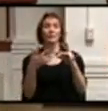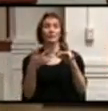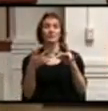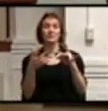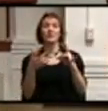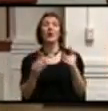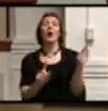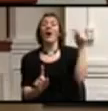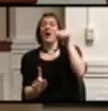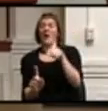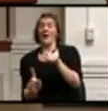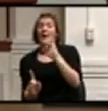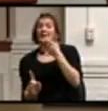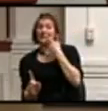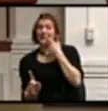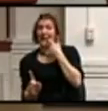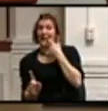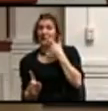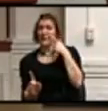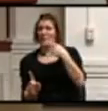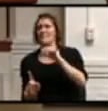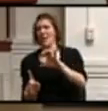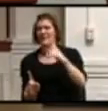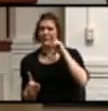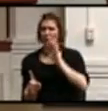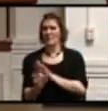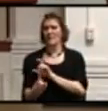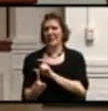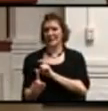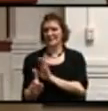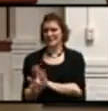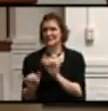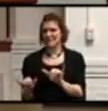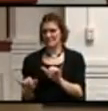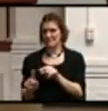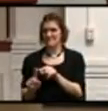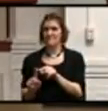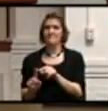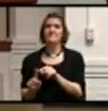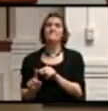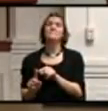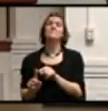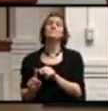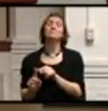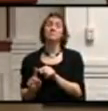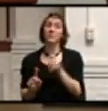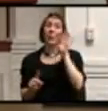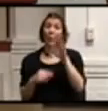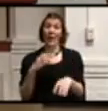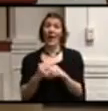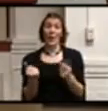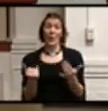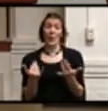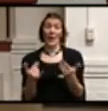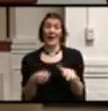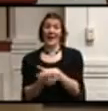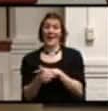is dispatch, which serves the public as well, as you know. And there is a waiting